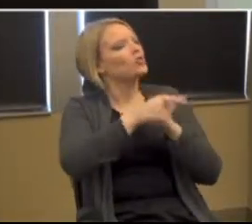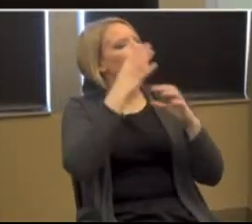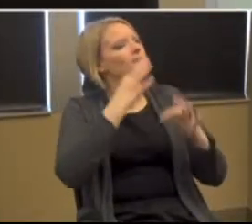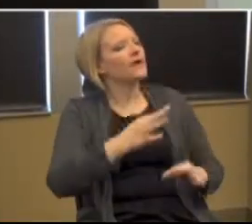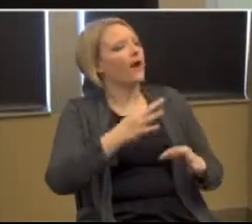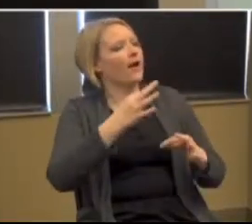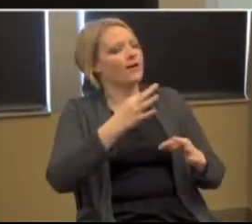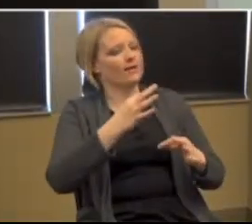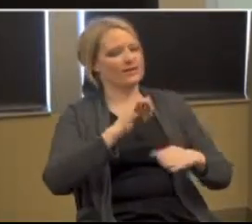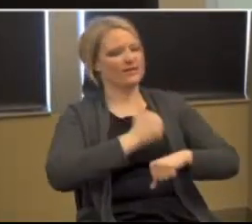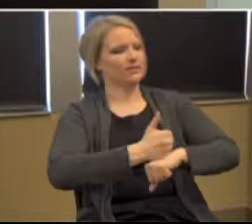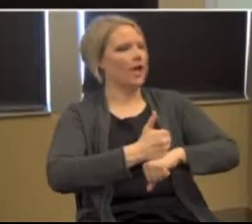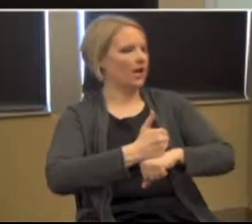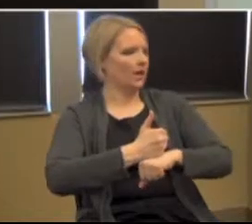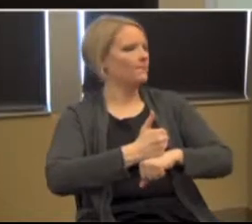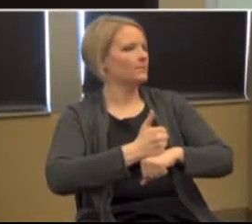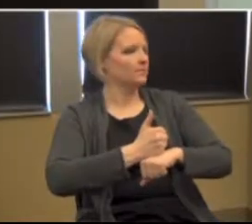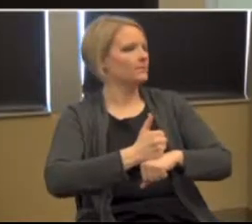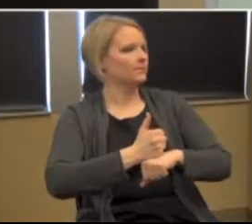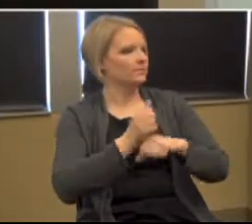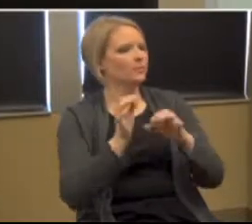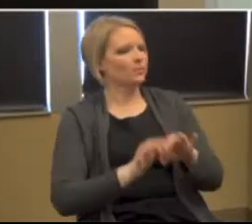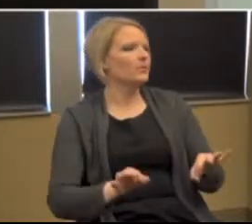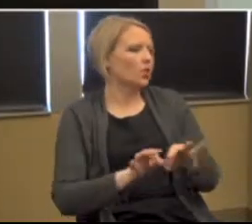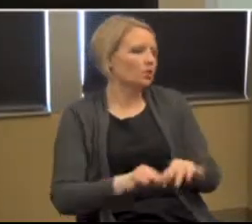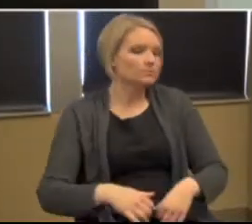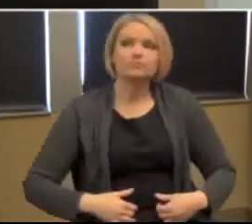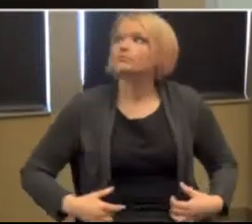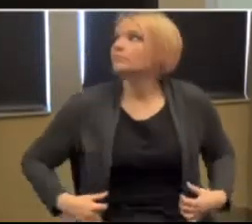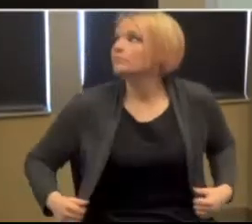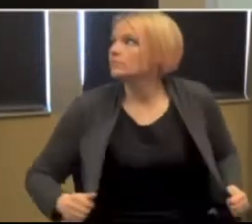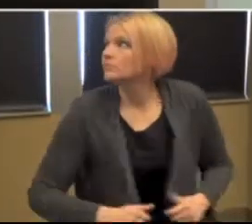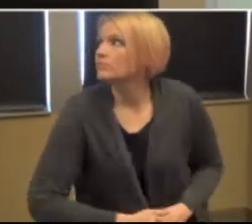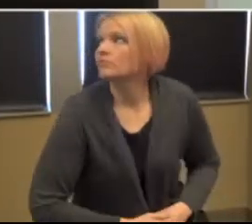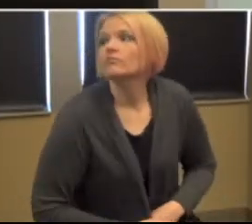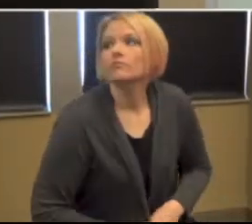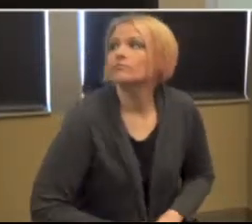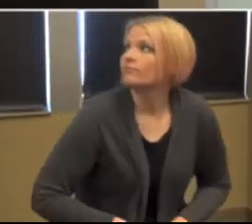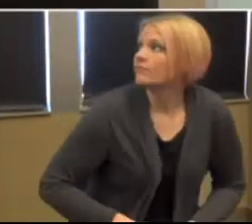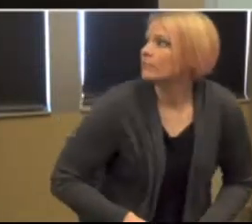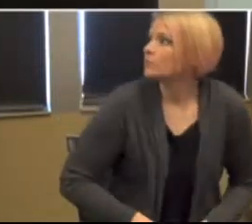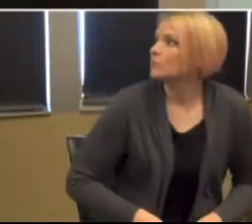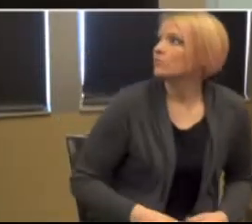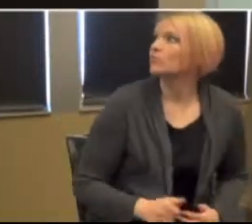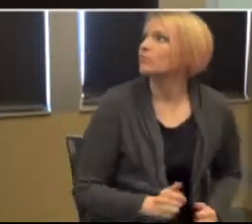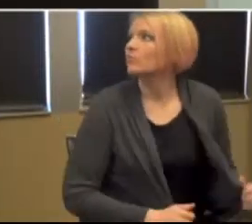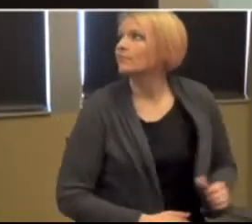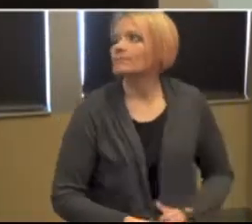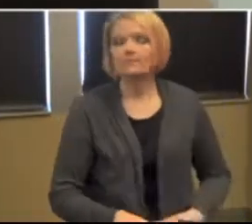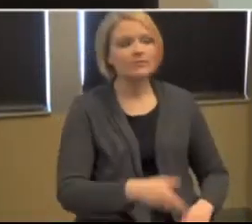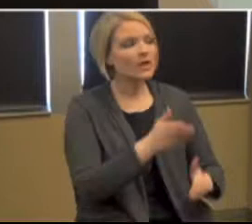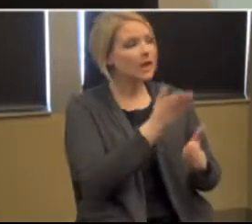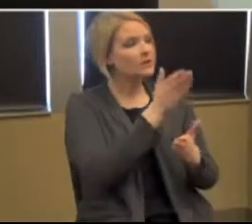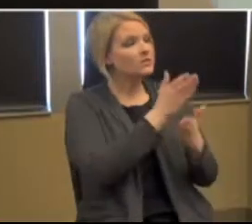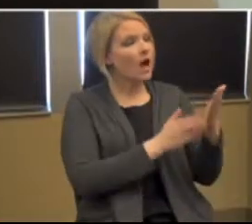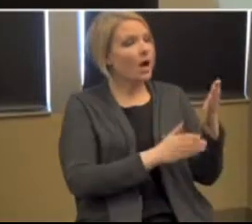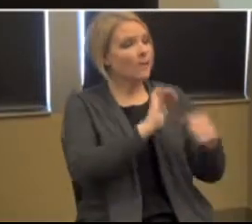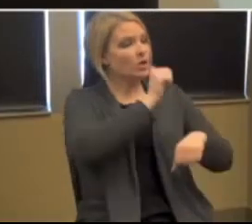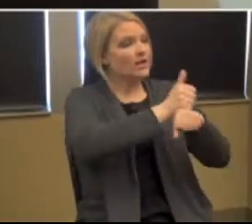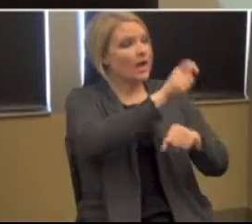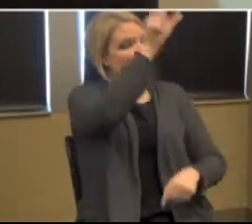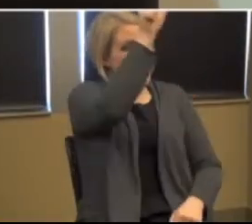format that would be meaningful. And so again, here are some of those, some that go horizontally, some